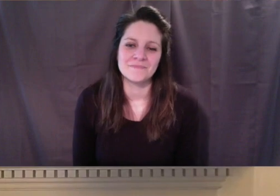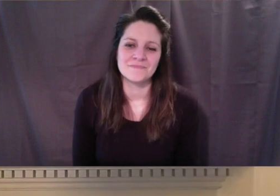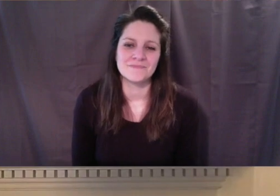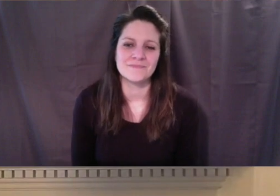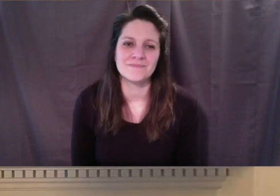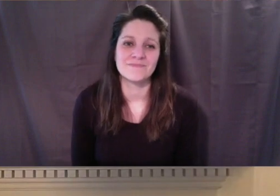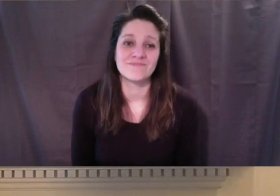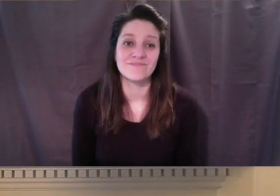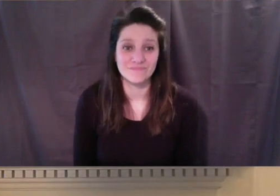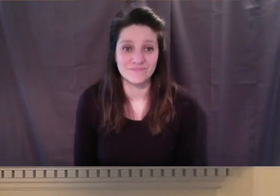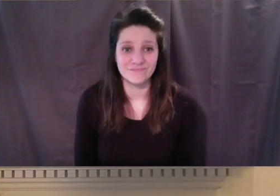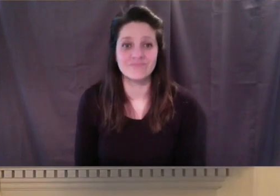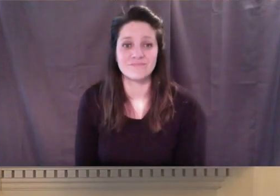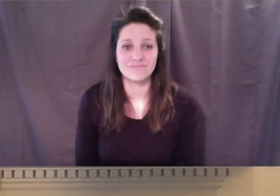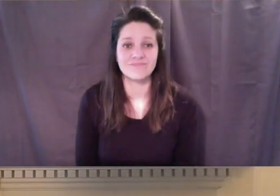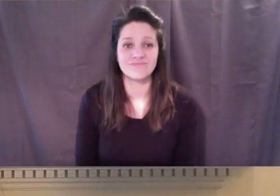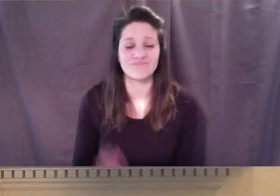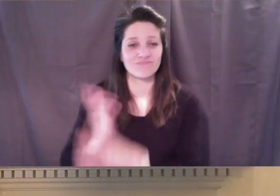lives. Amen.